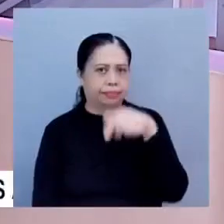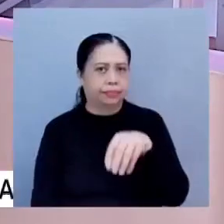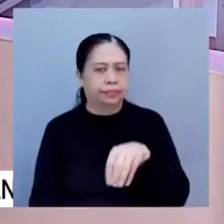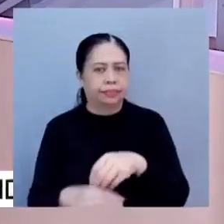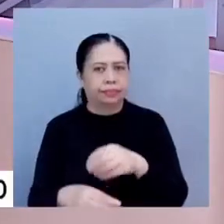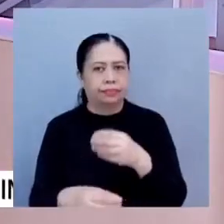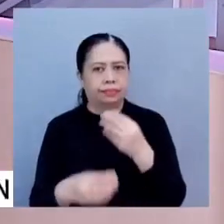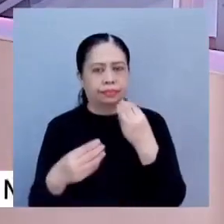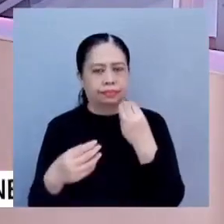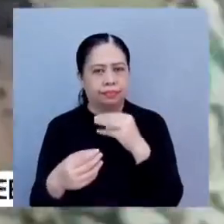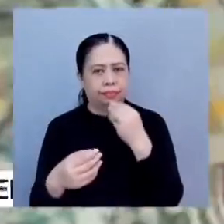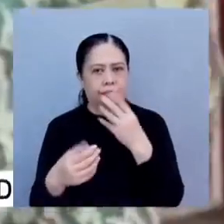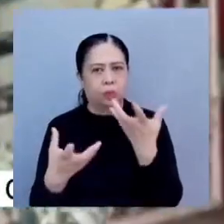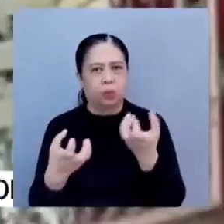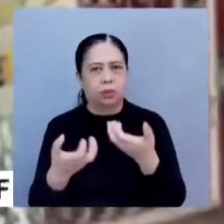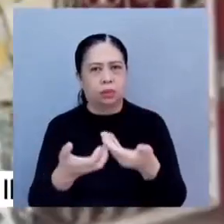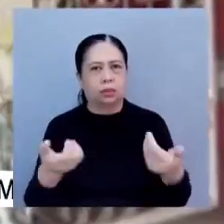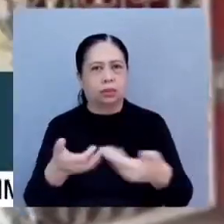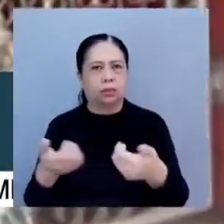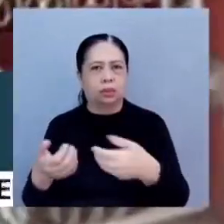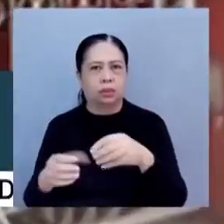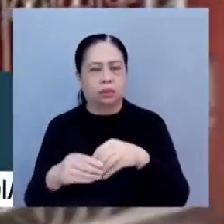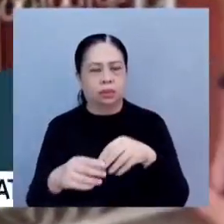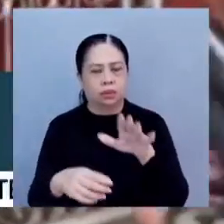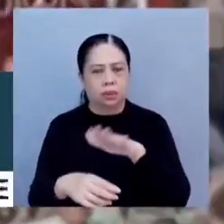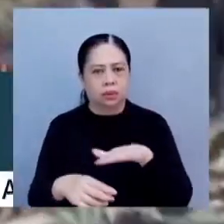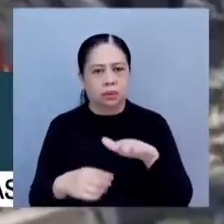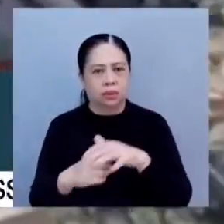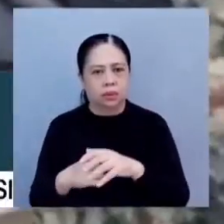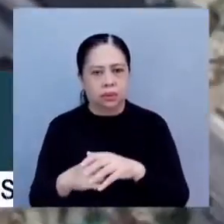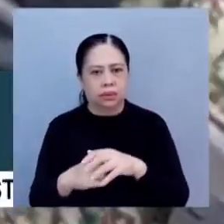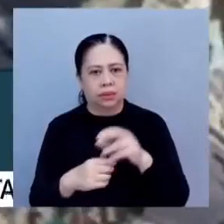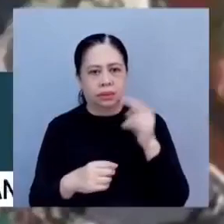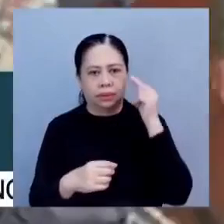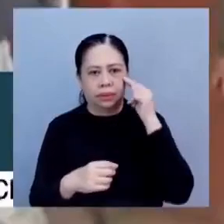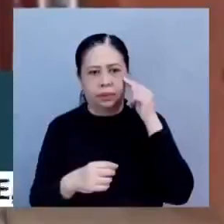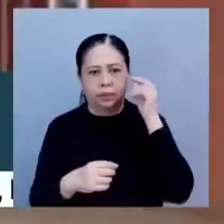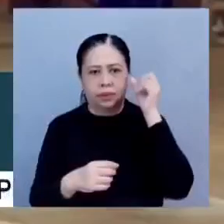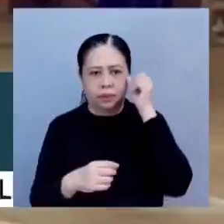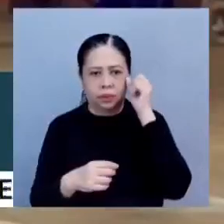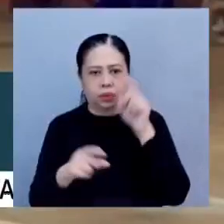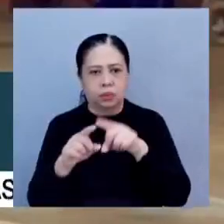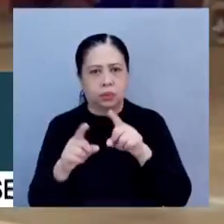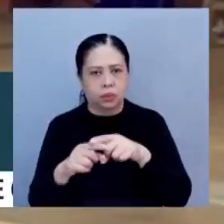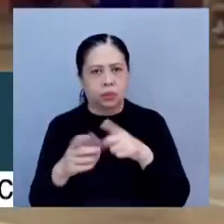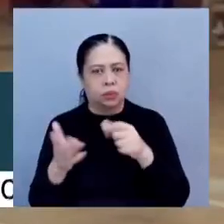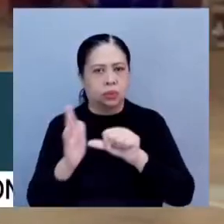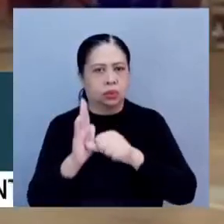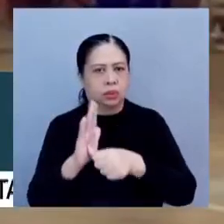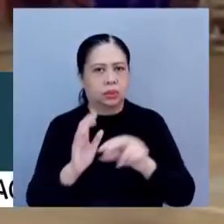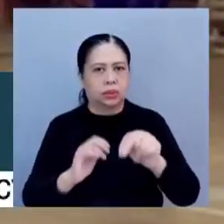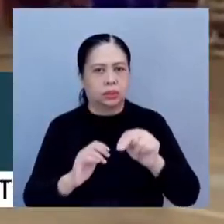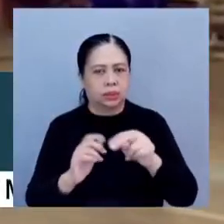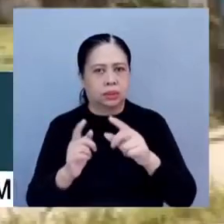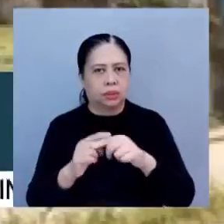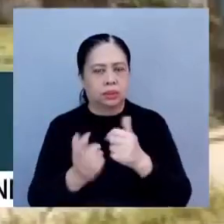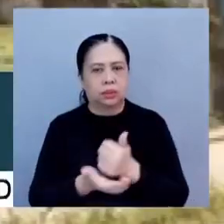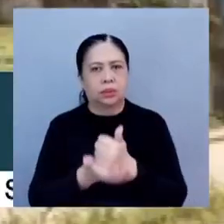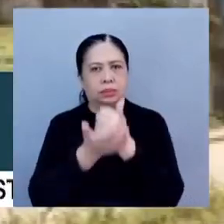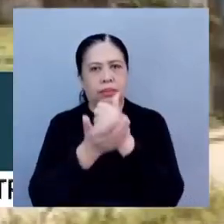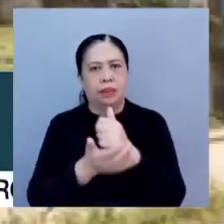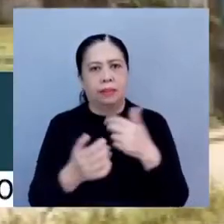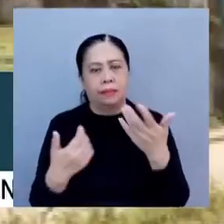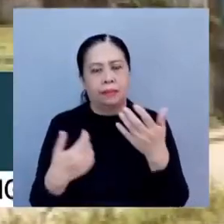aimed at sowing division in the city. Naguib Sinarimbo also underscores the need to rehabilitate Marawi to